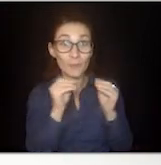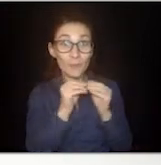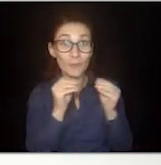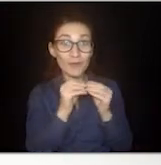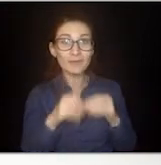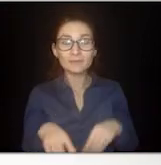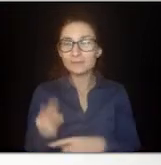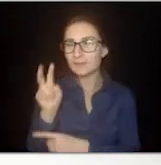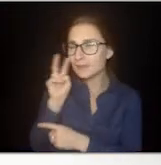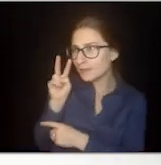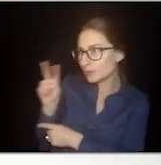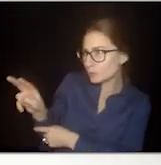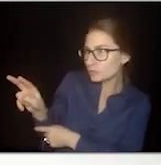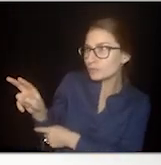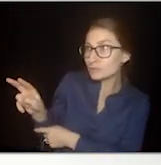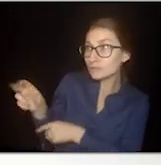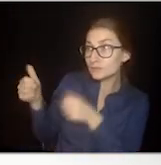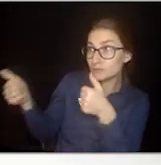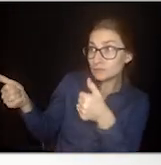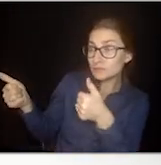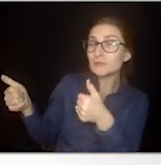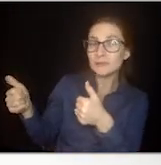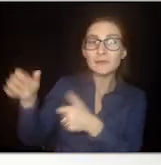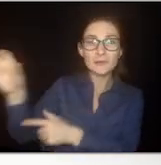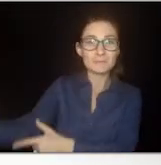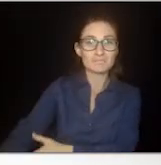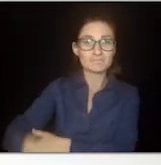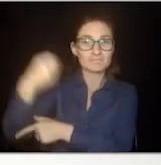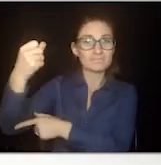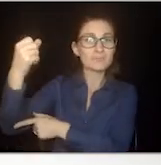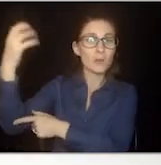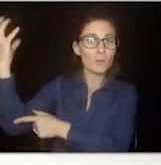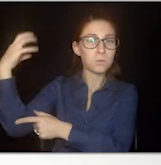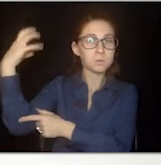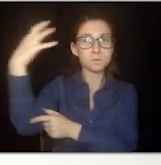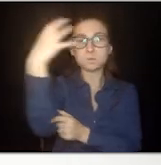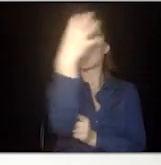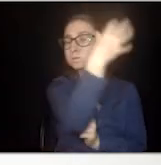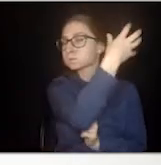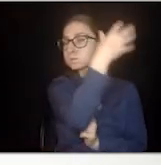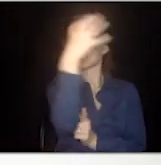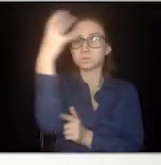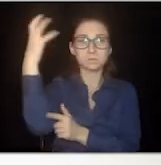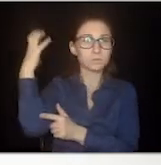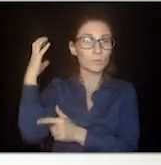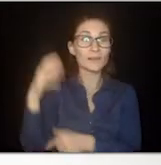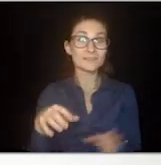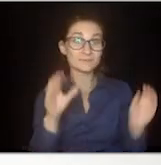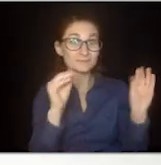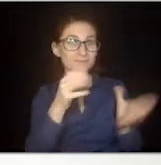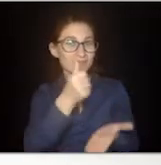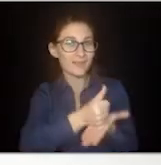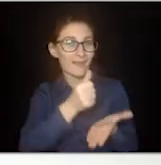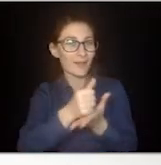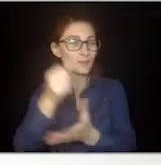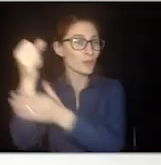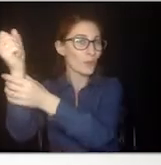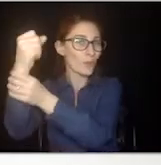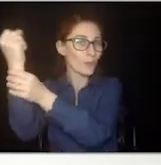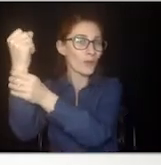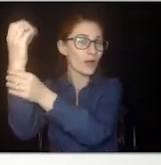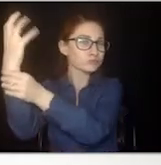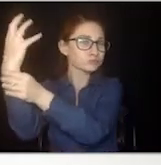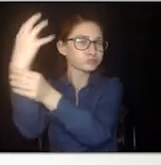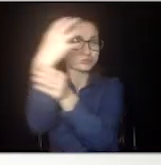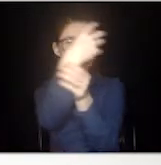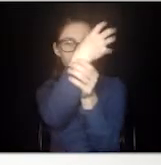with. Freddie looks to his teacher for confirmation and then picks up the dryer. Ms. Prey helps Freddie